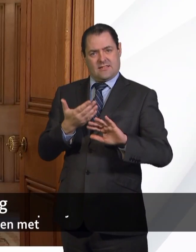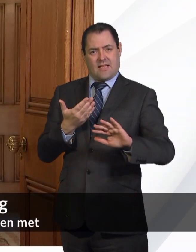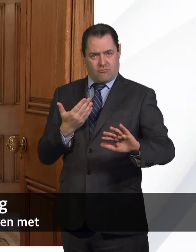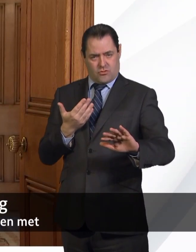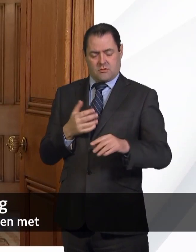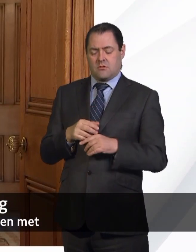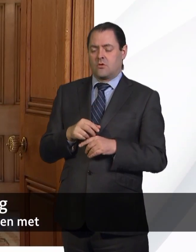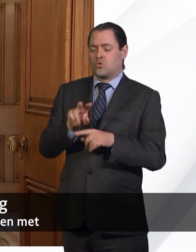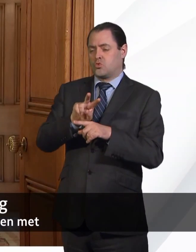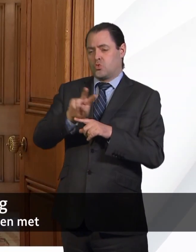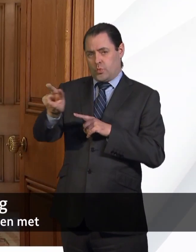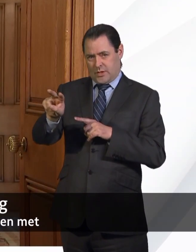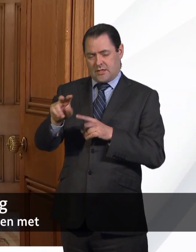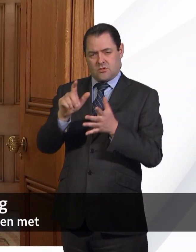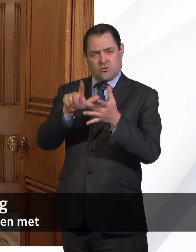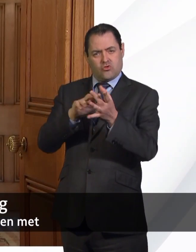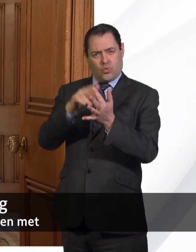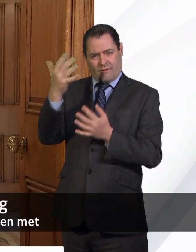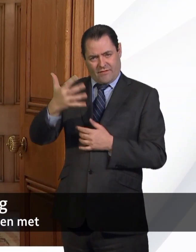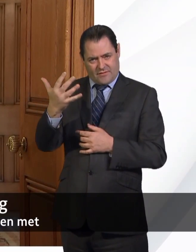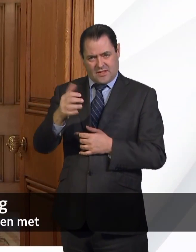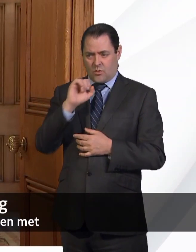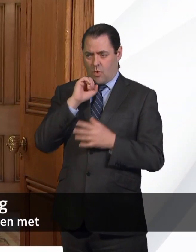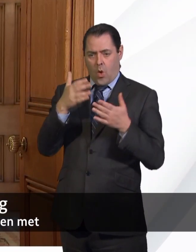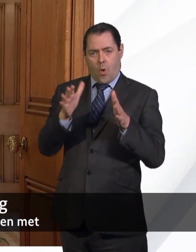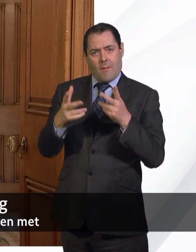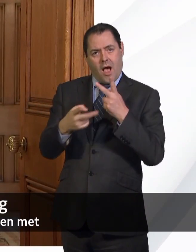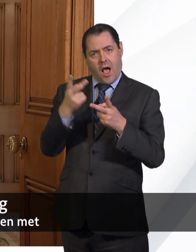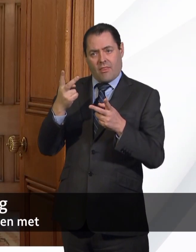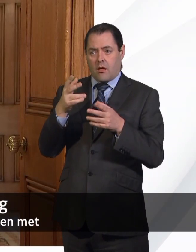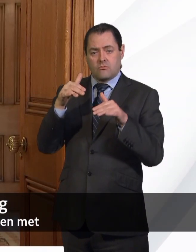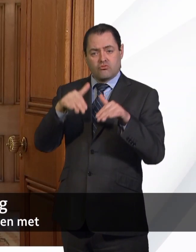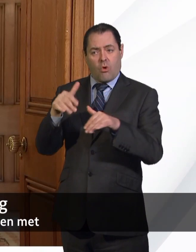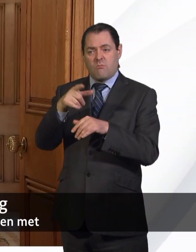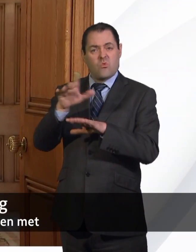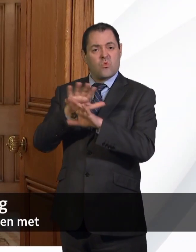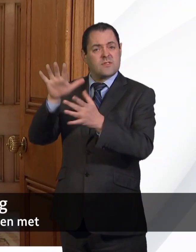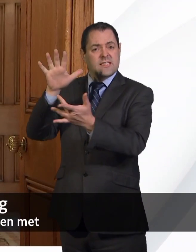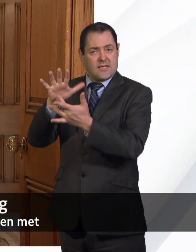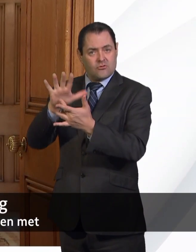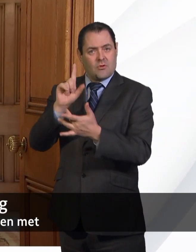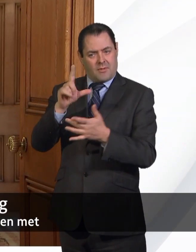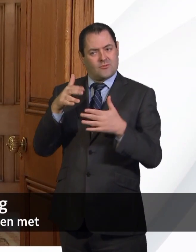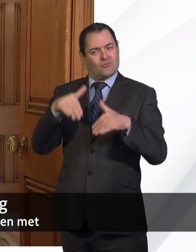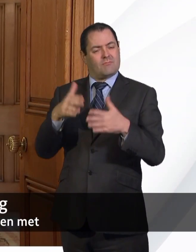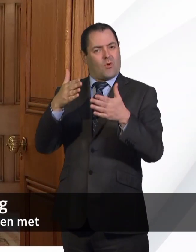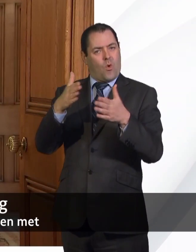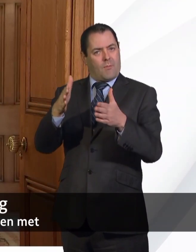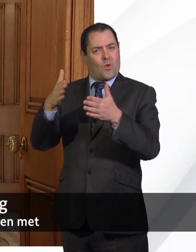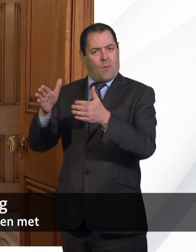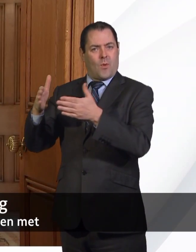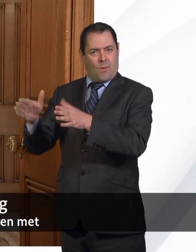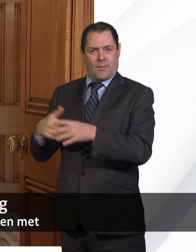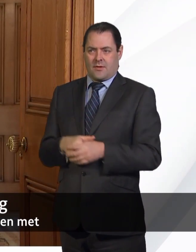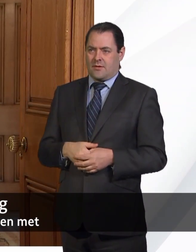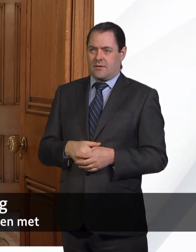on the 15th of June, we intend to reopen other non-essential retail, but only provided